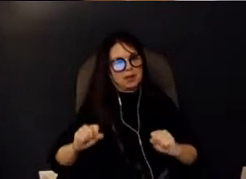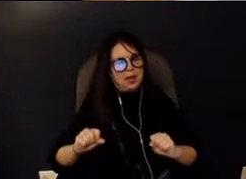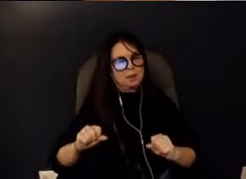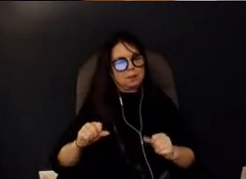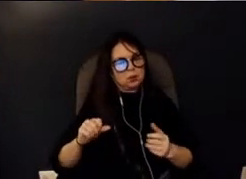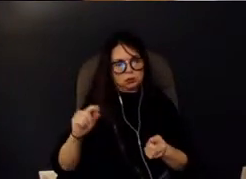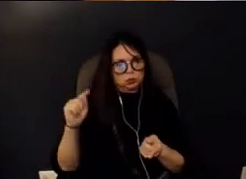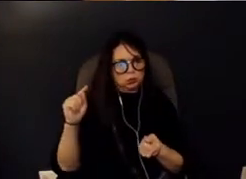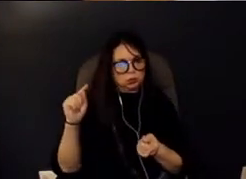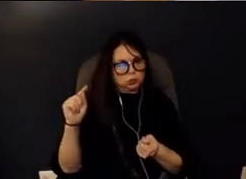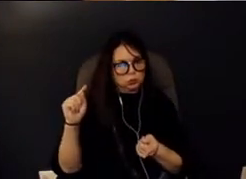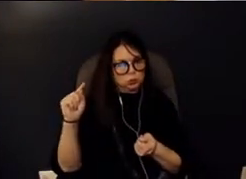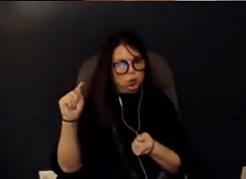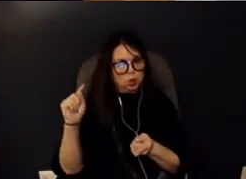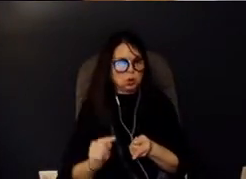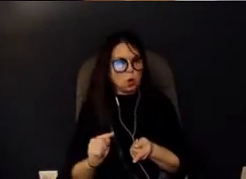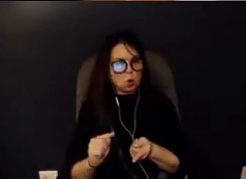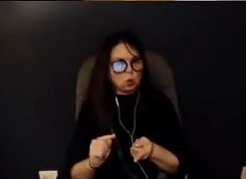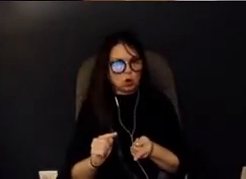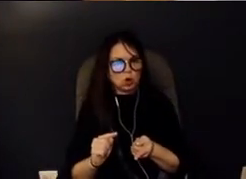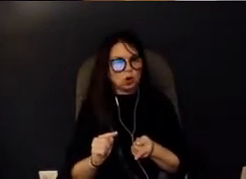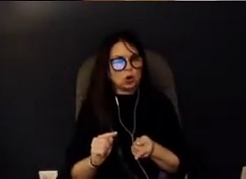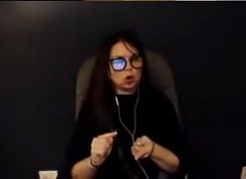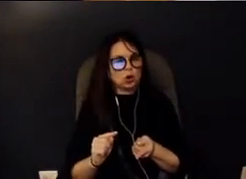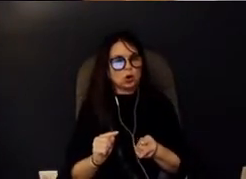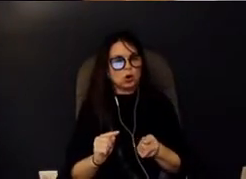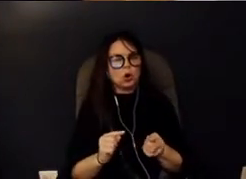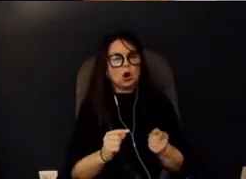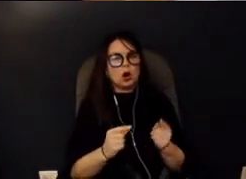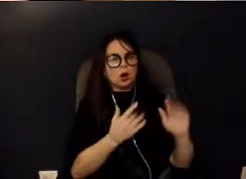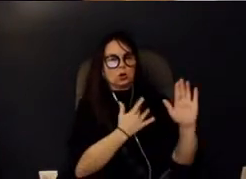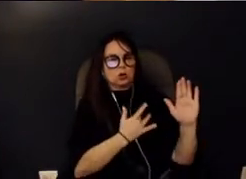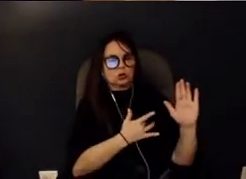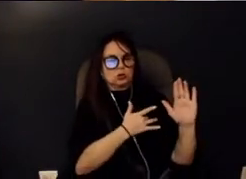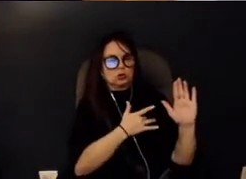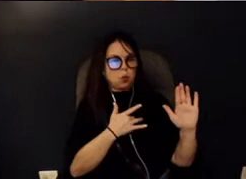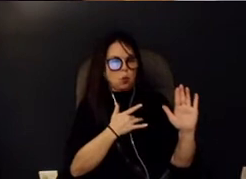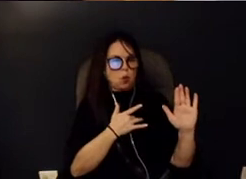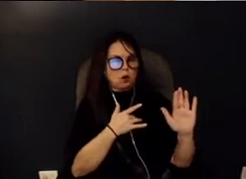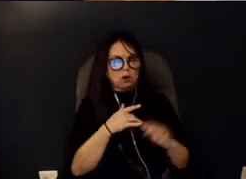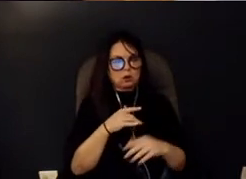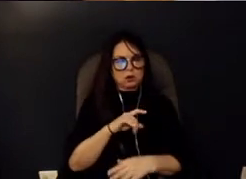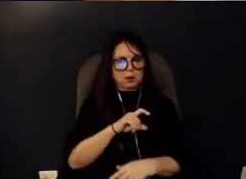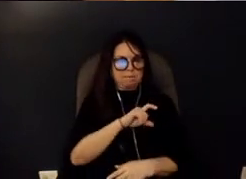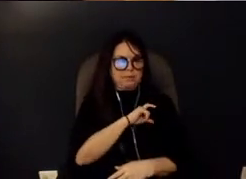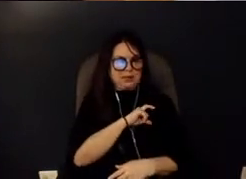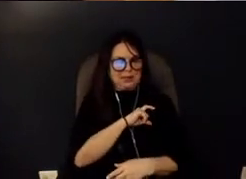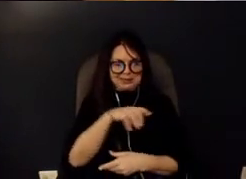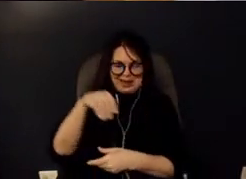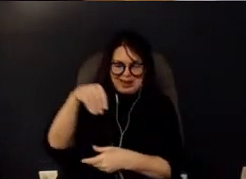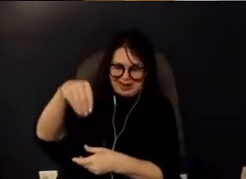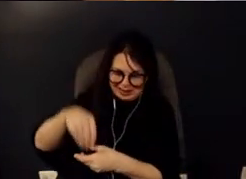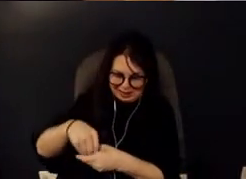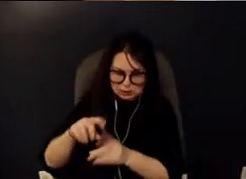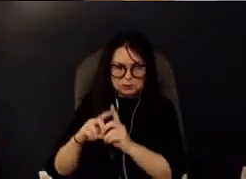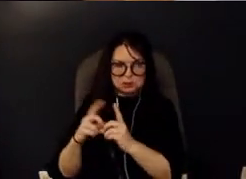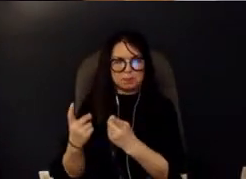sworn FTE in the police department over time as these alternative responses are stood up and